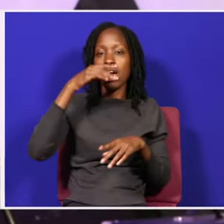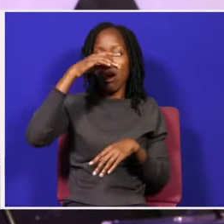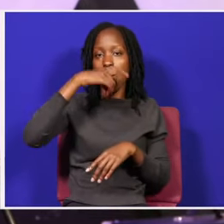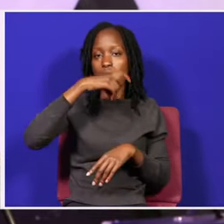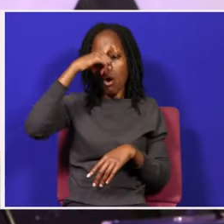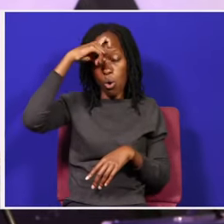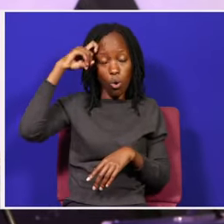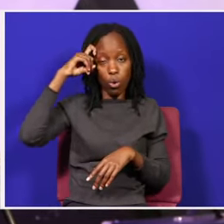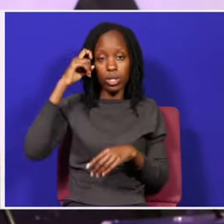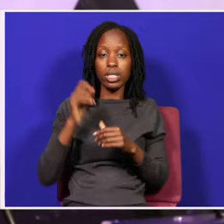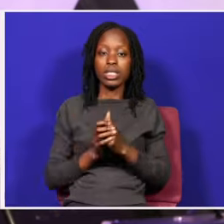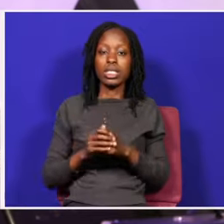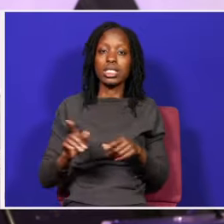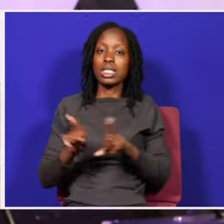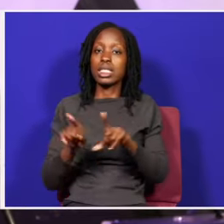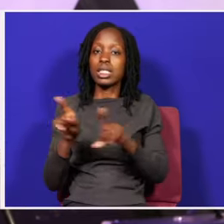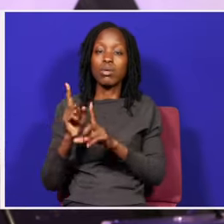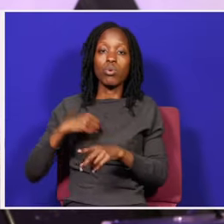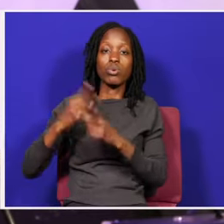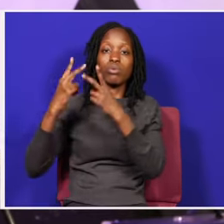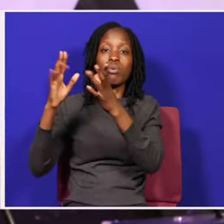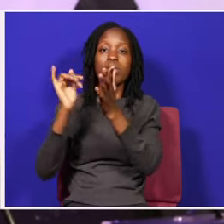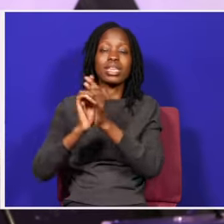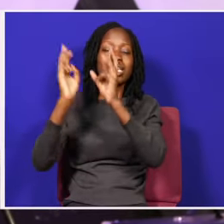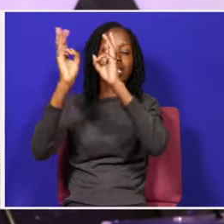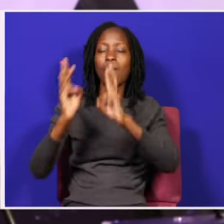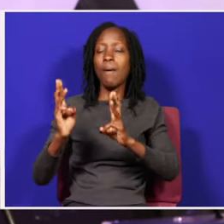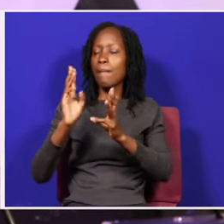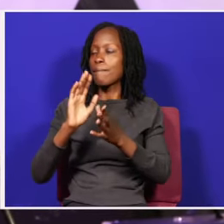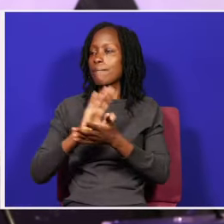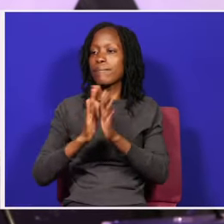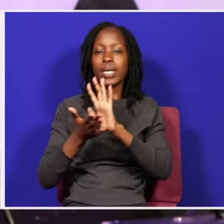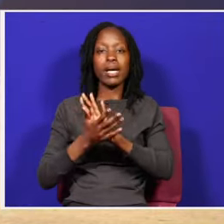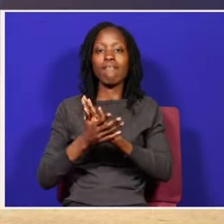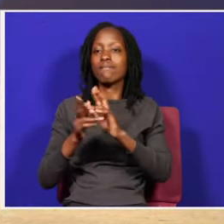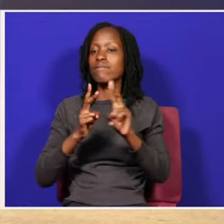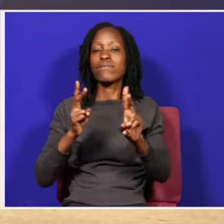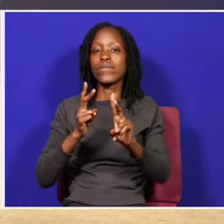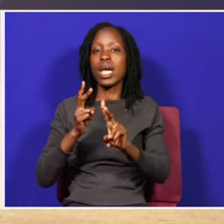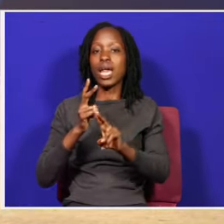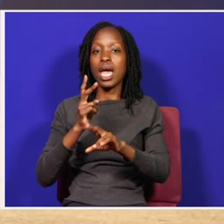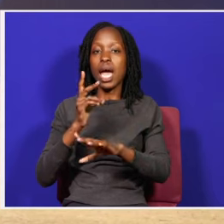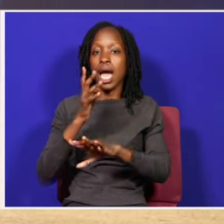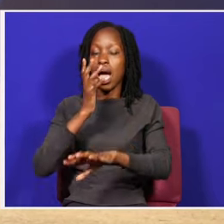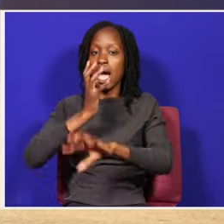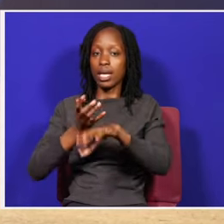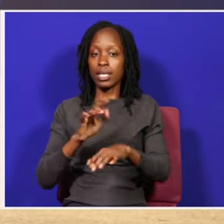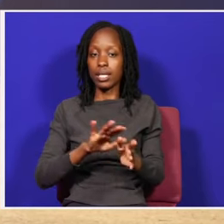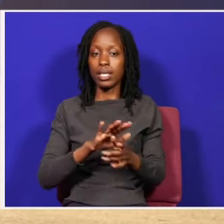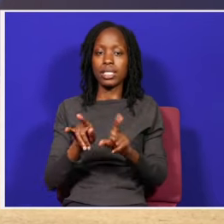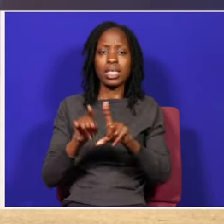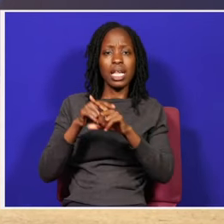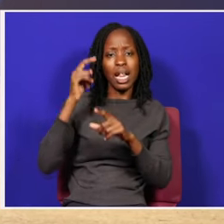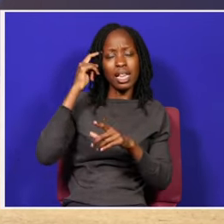experiences wherever we've lived, we found that the weather just became that much more uncomfortable. But I think the biggest